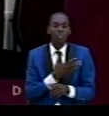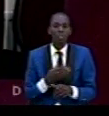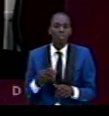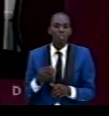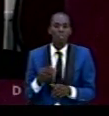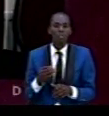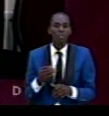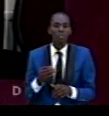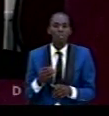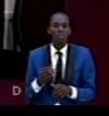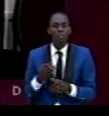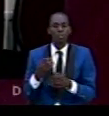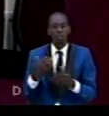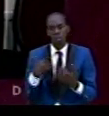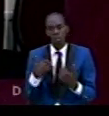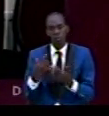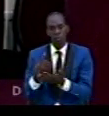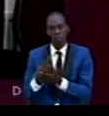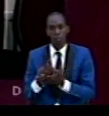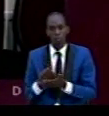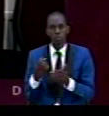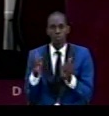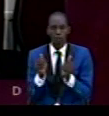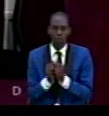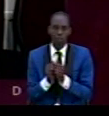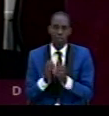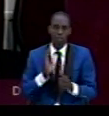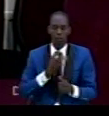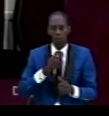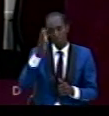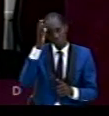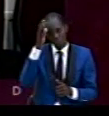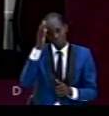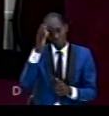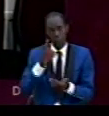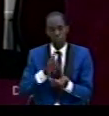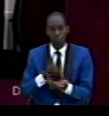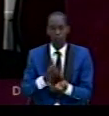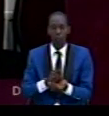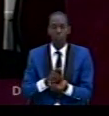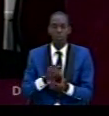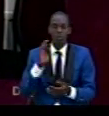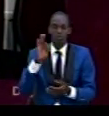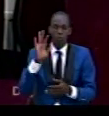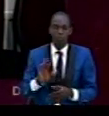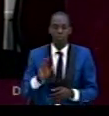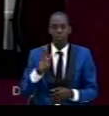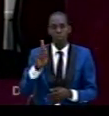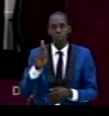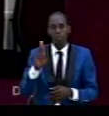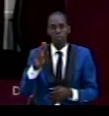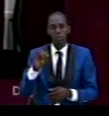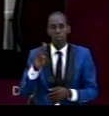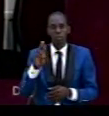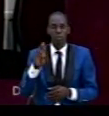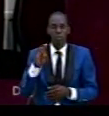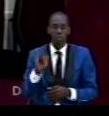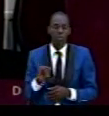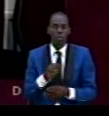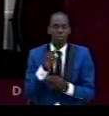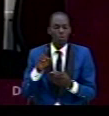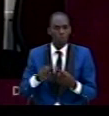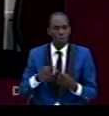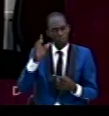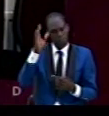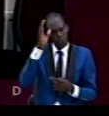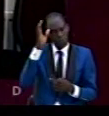our father in the Lord, Pastor Dr. W.F. Kimi. And when dad heard that he had tested